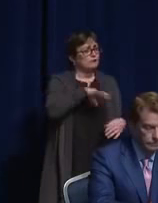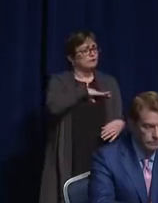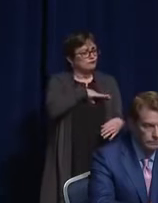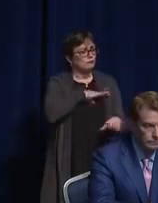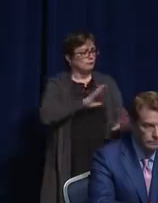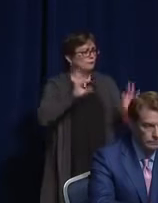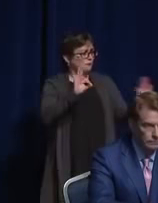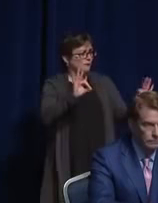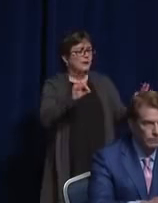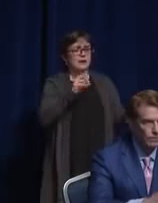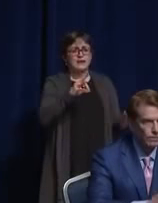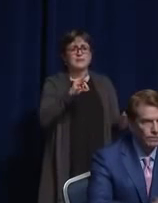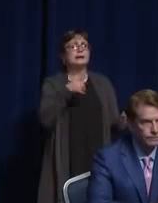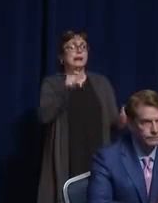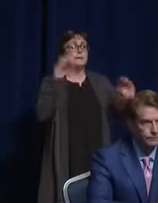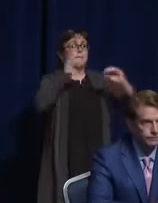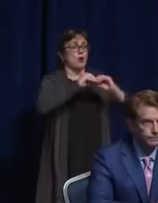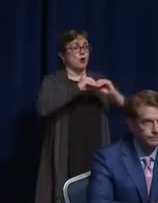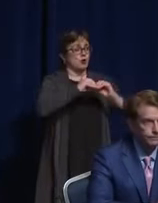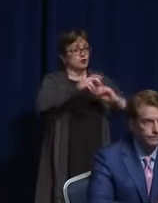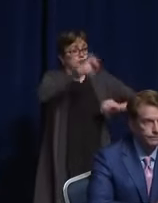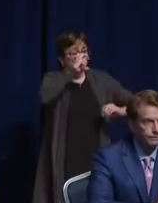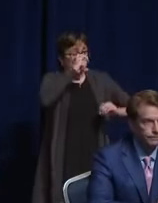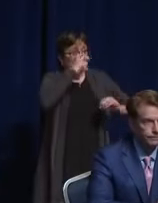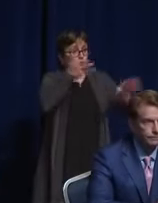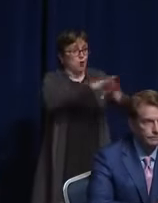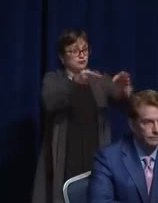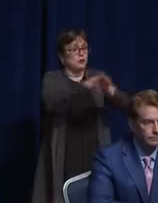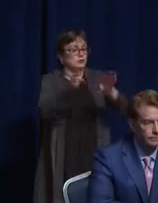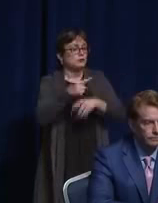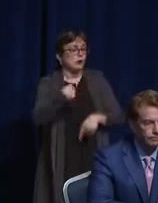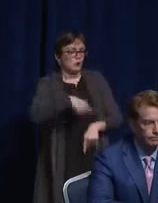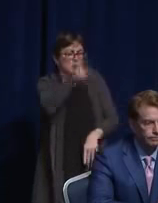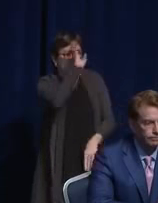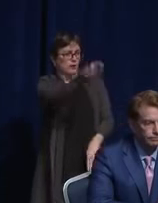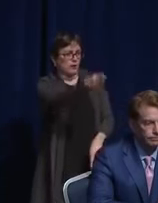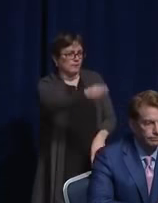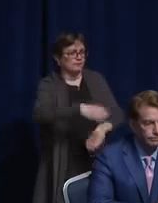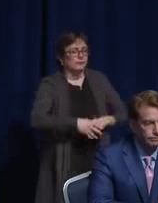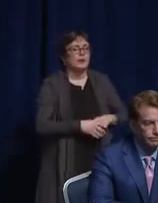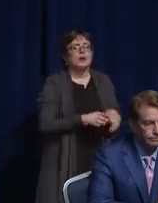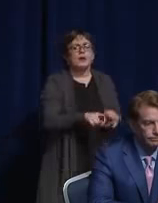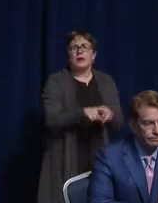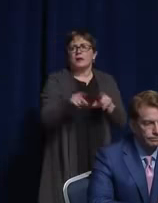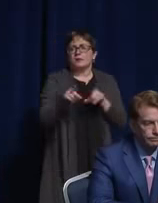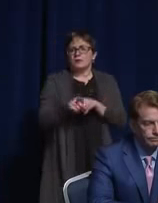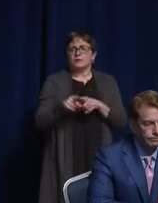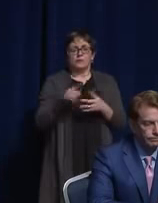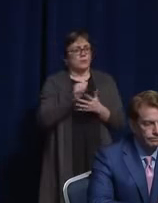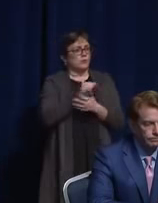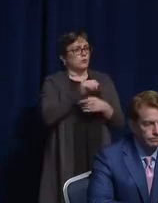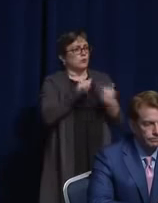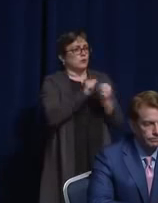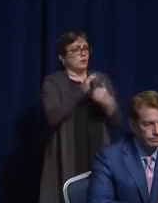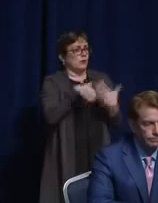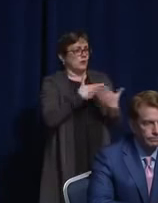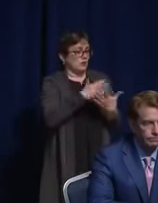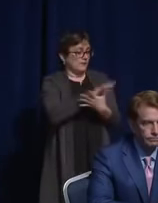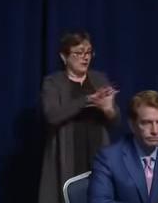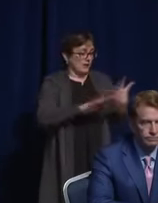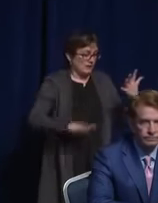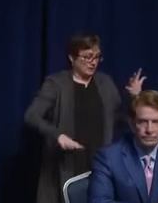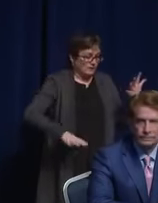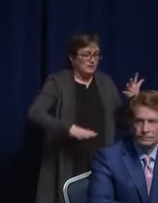So watch that space. Now, as I mentioned, I've signed an executive order unrelated to what I just said, although related in the bigger